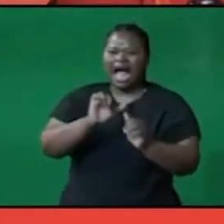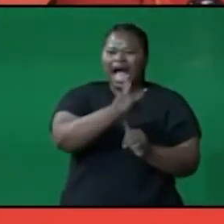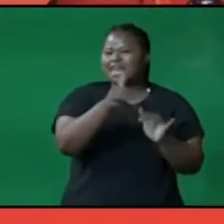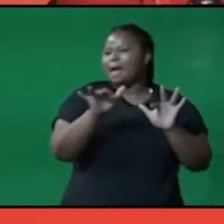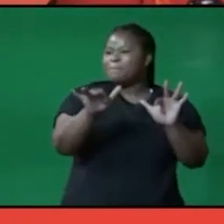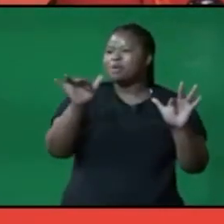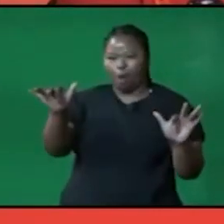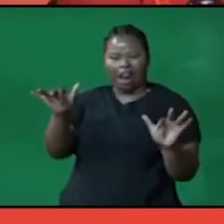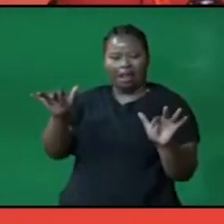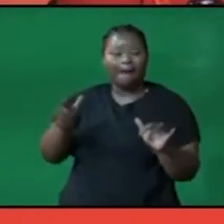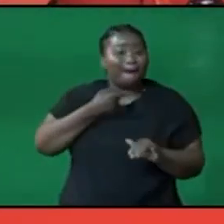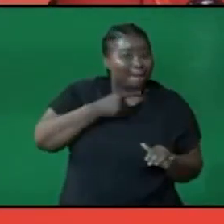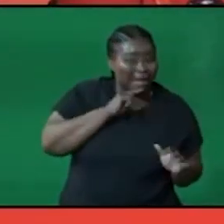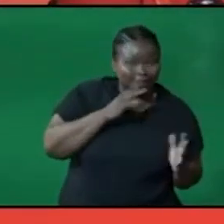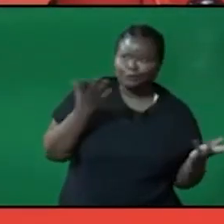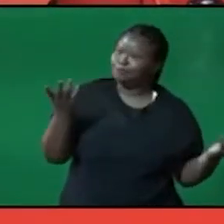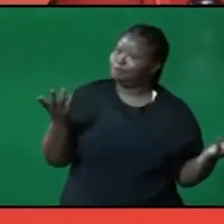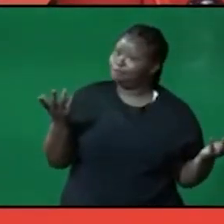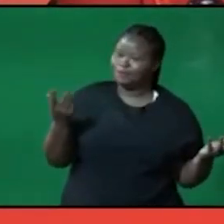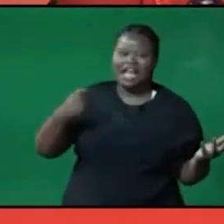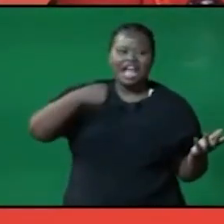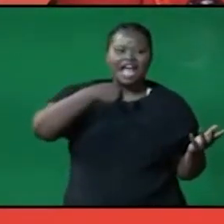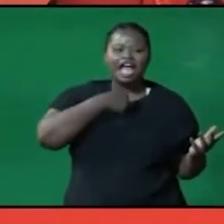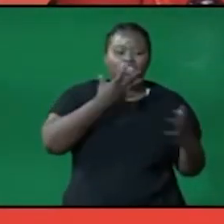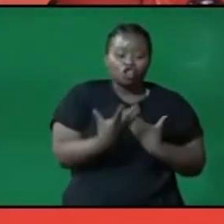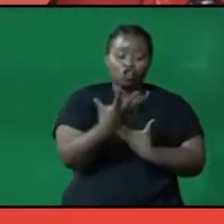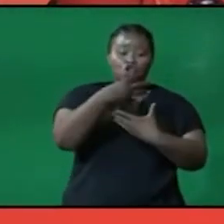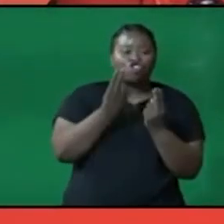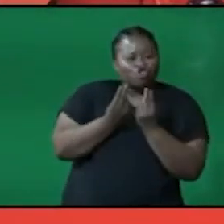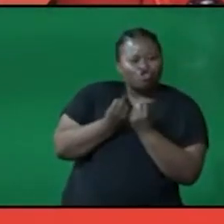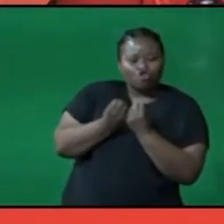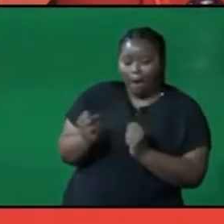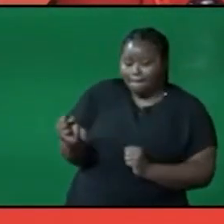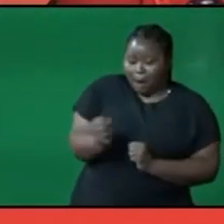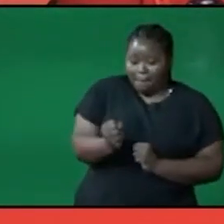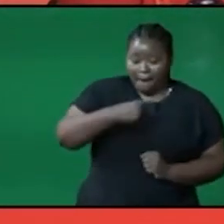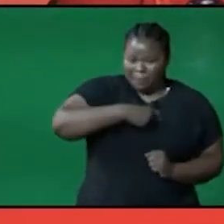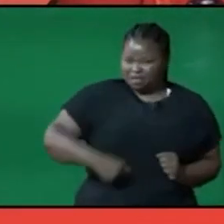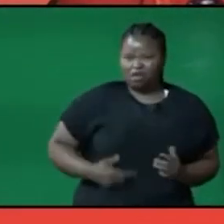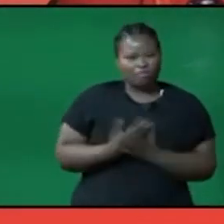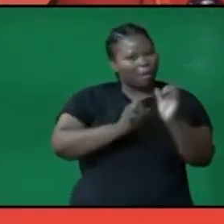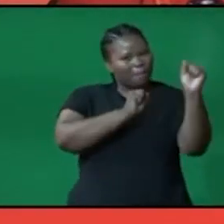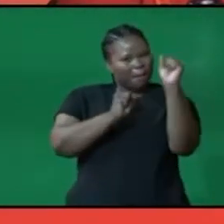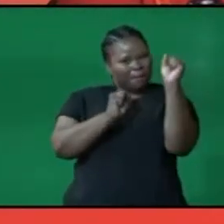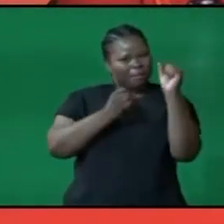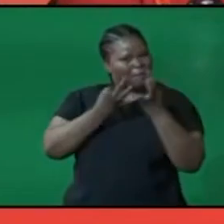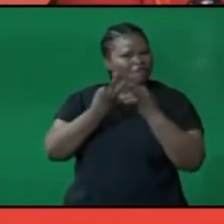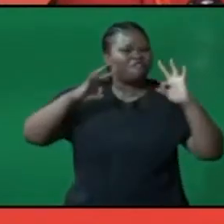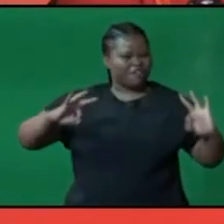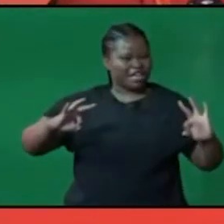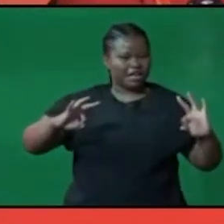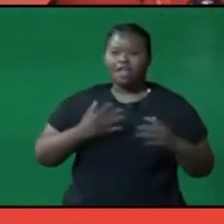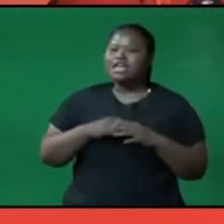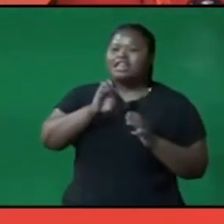and candidates. But now, as newly elected president, I can speak freely. Fighters,